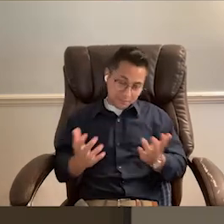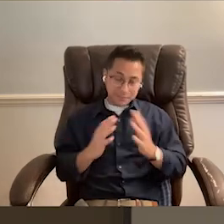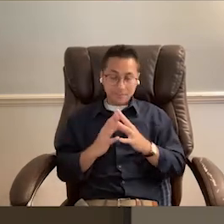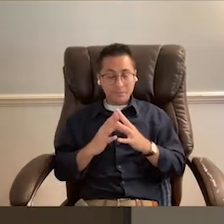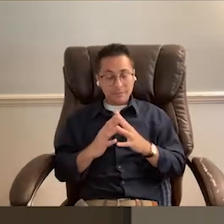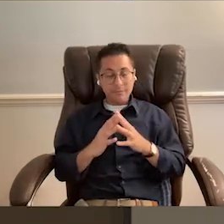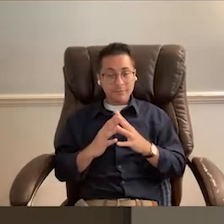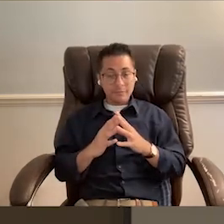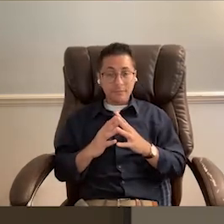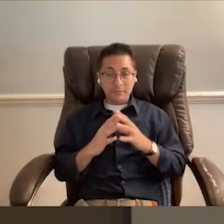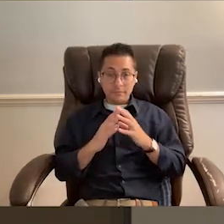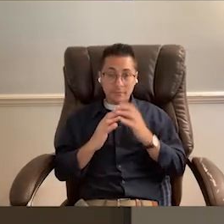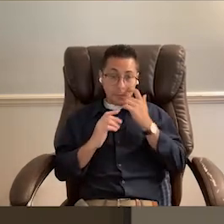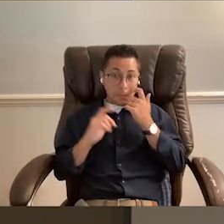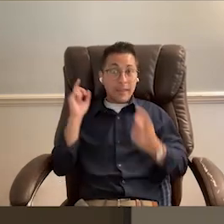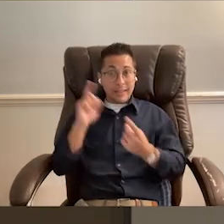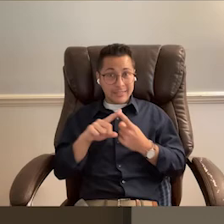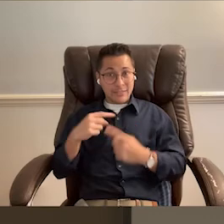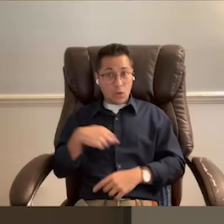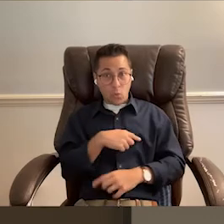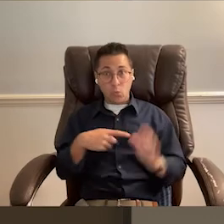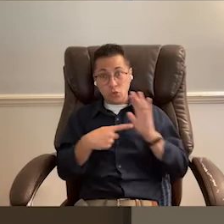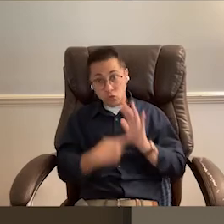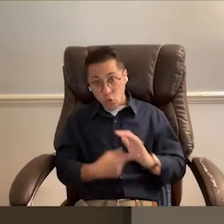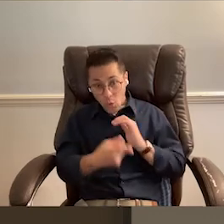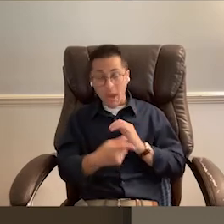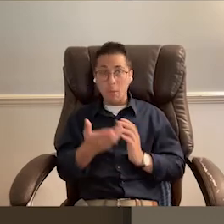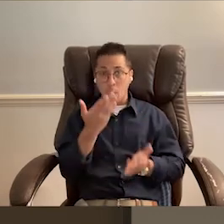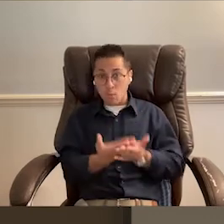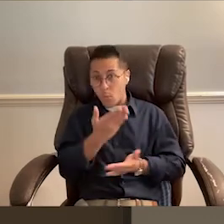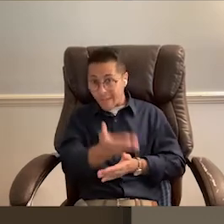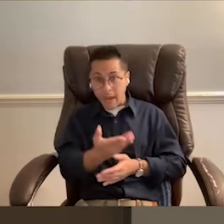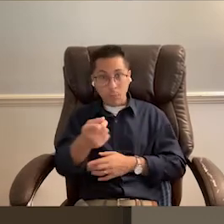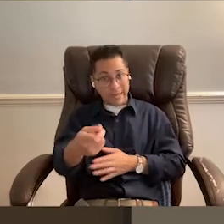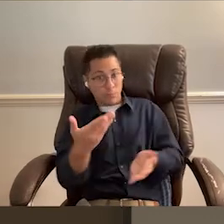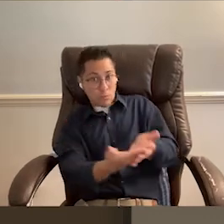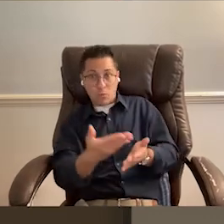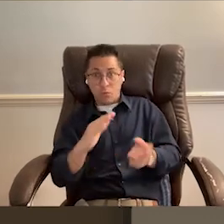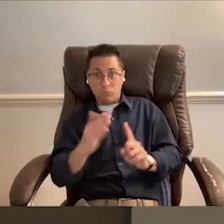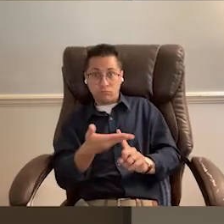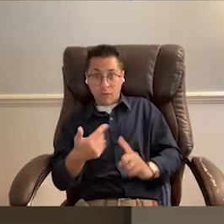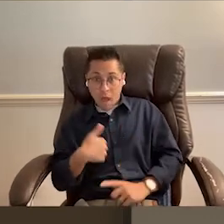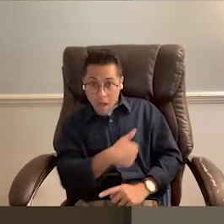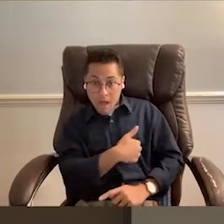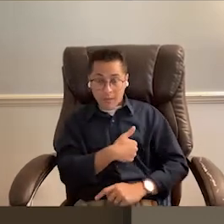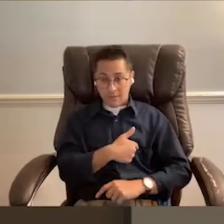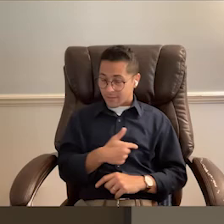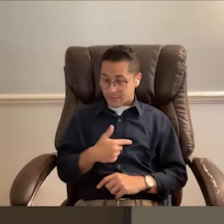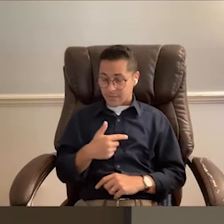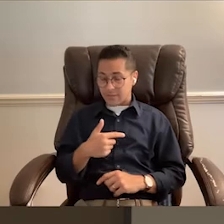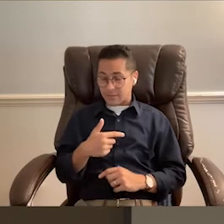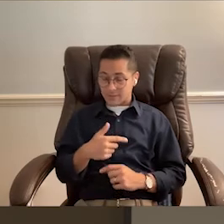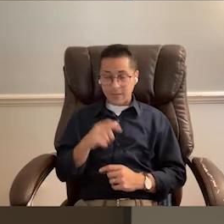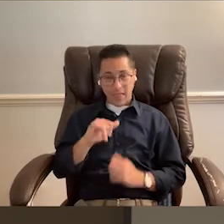negative thing, it's still in his brain. Yeah. So, until we could show him or prove to